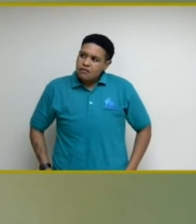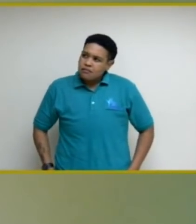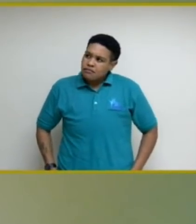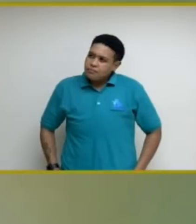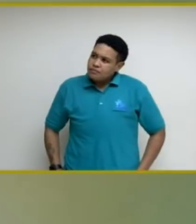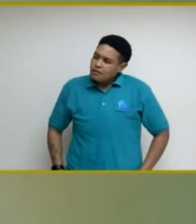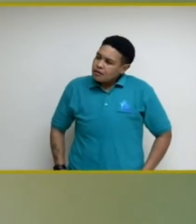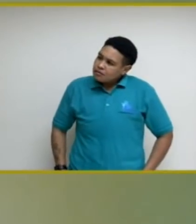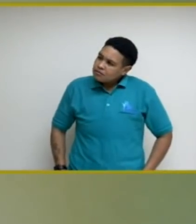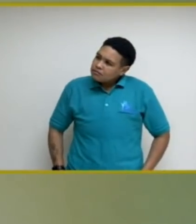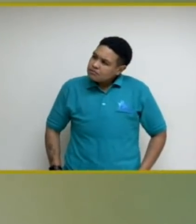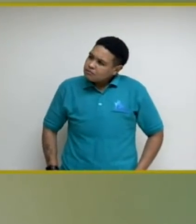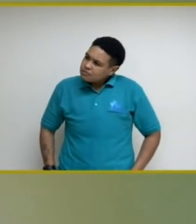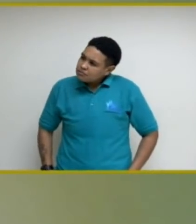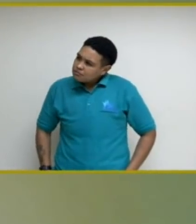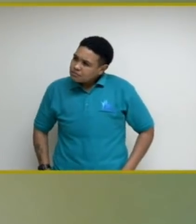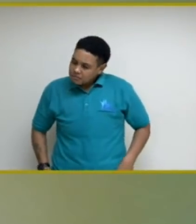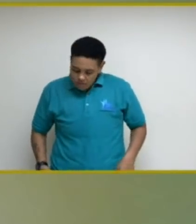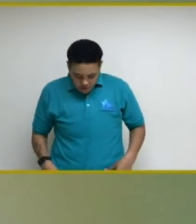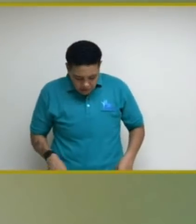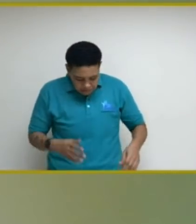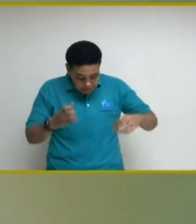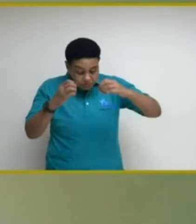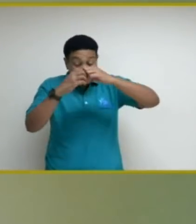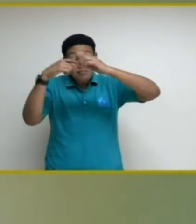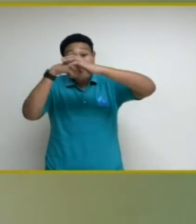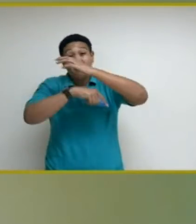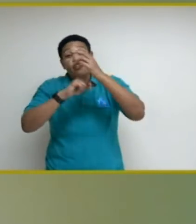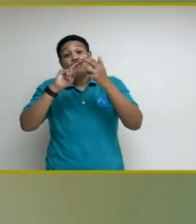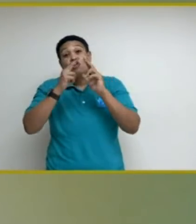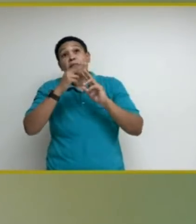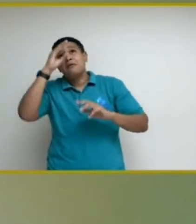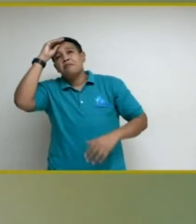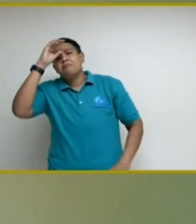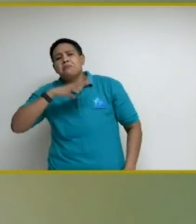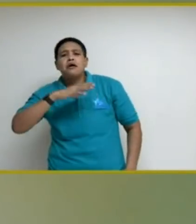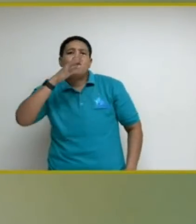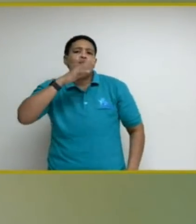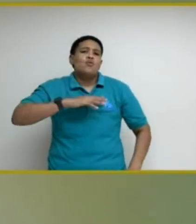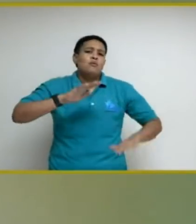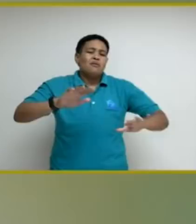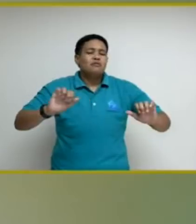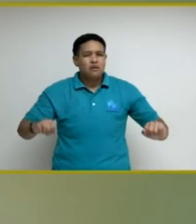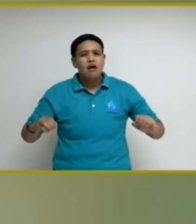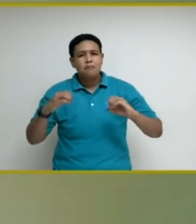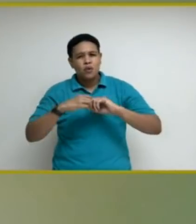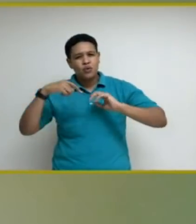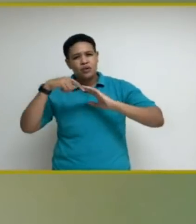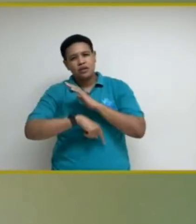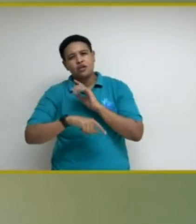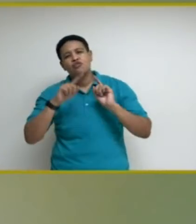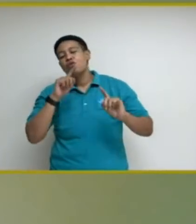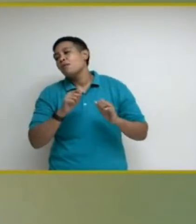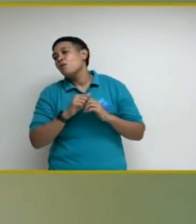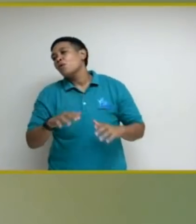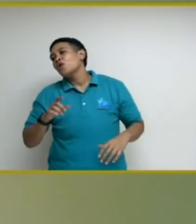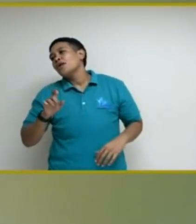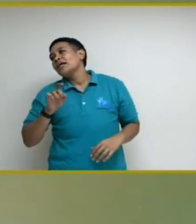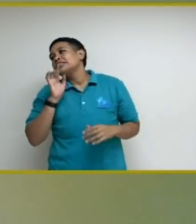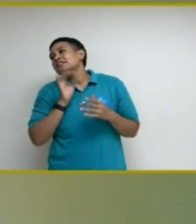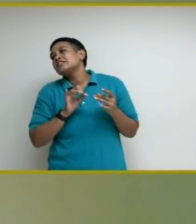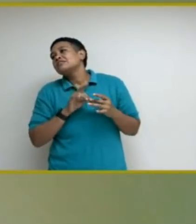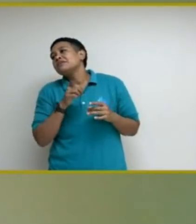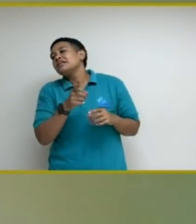vast majority, you can get a more detailed report without necessarily, of course, speaking to